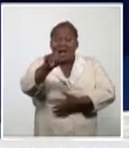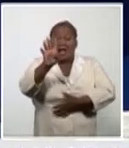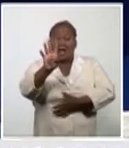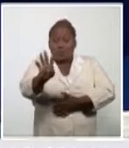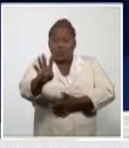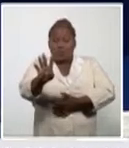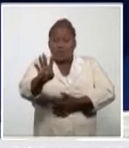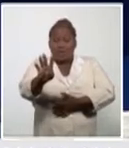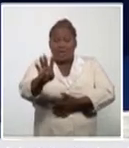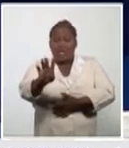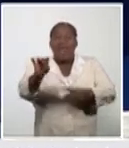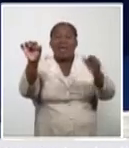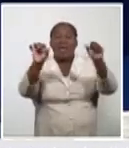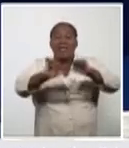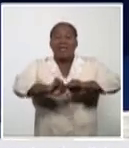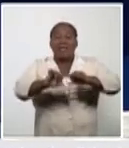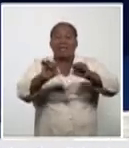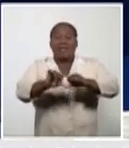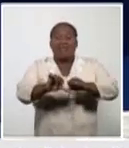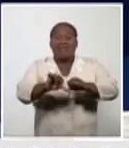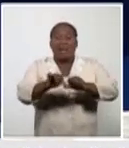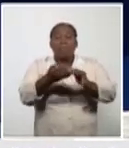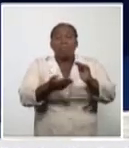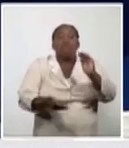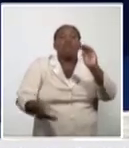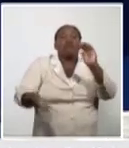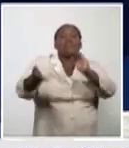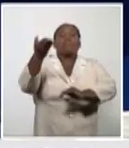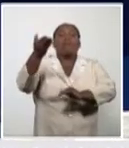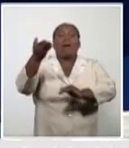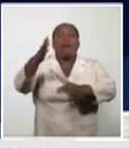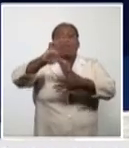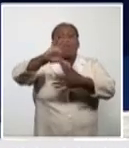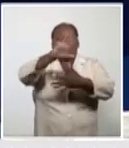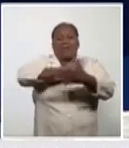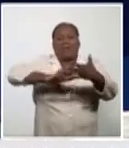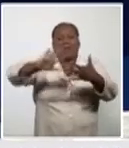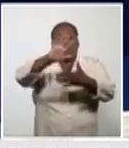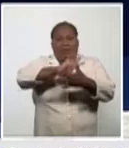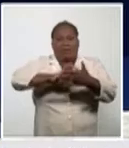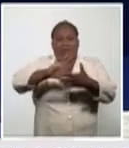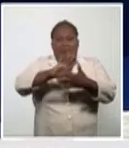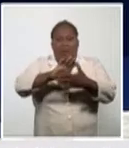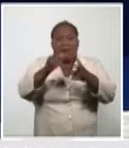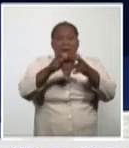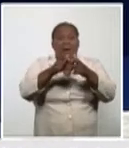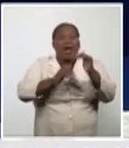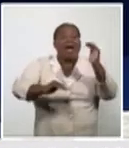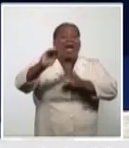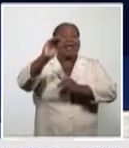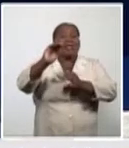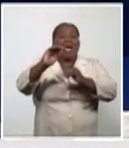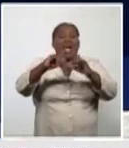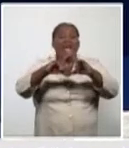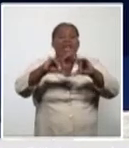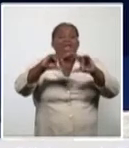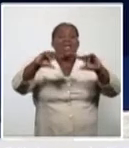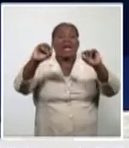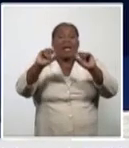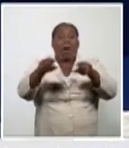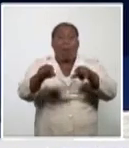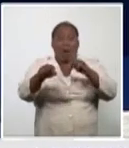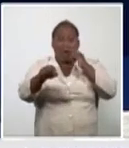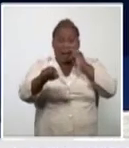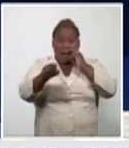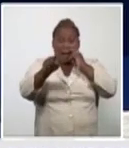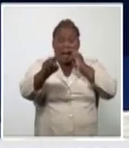Nicaragua registers the highest case fatality rate, 14%, followed by Guyana and the Bahamas,